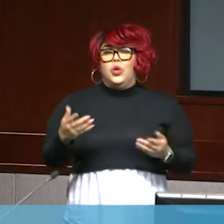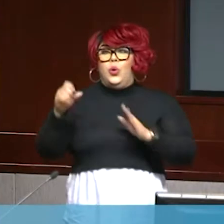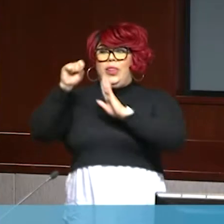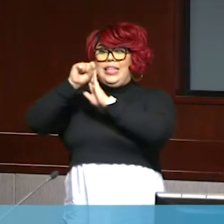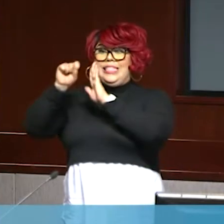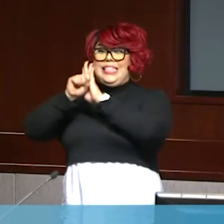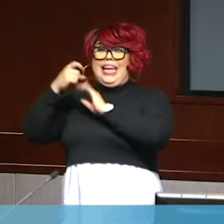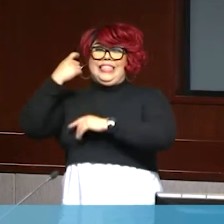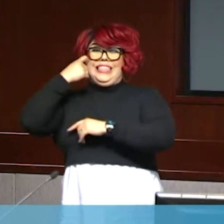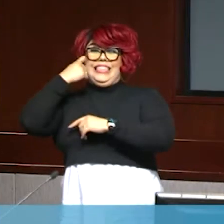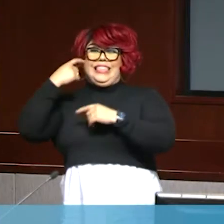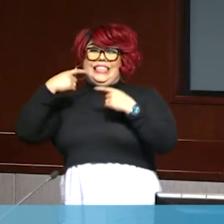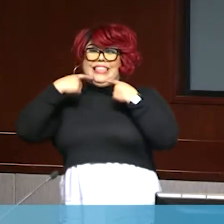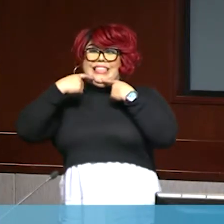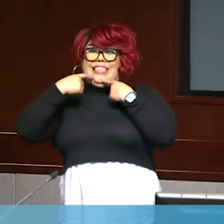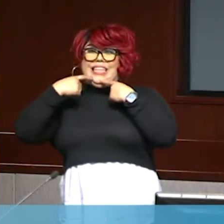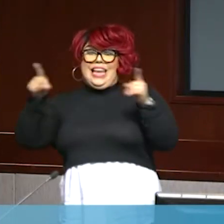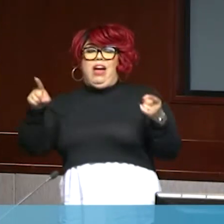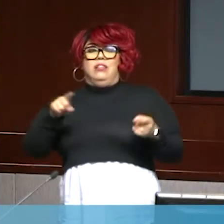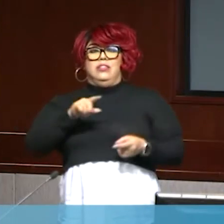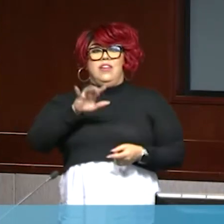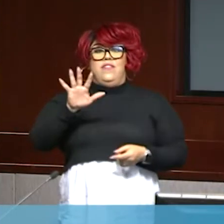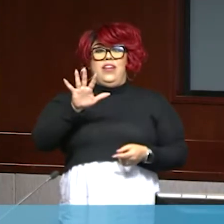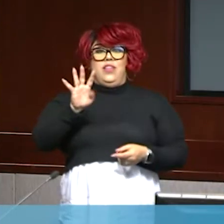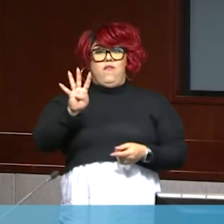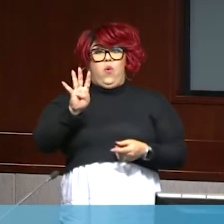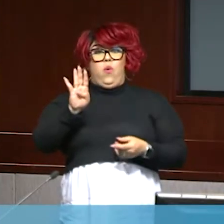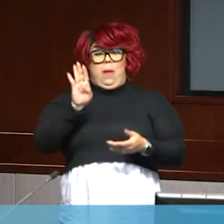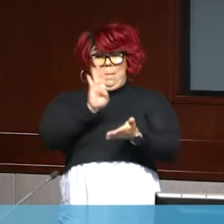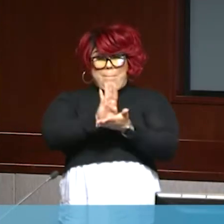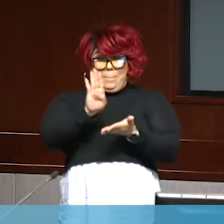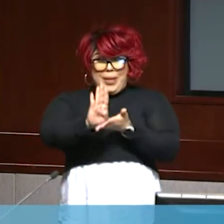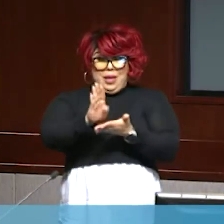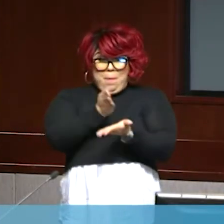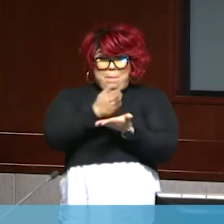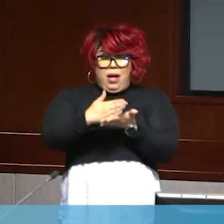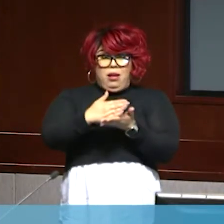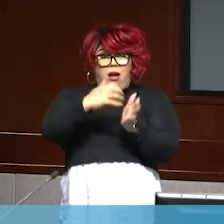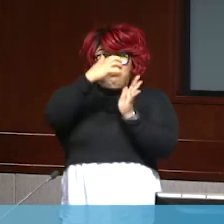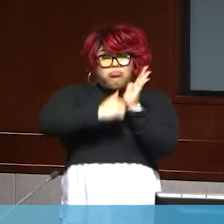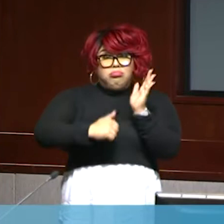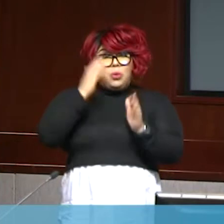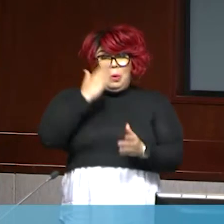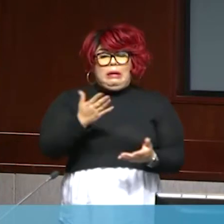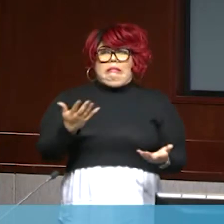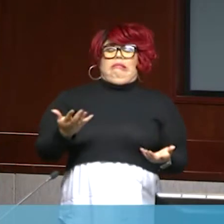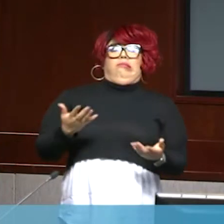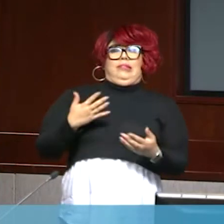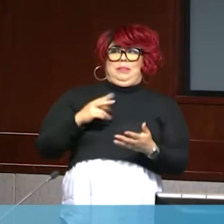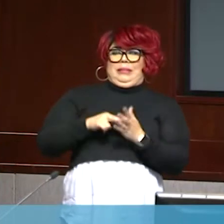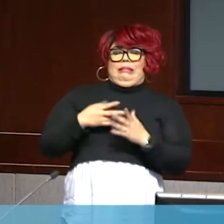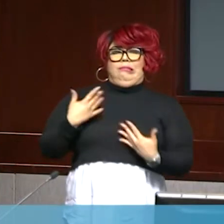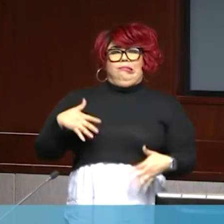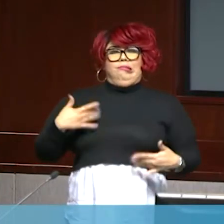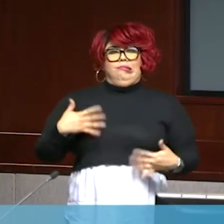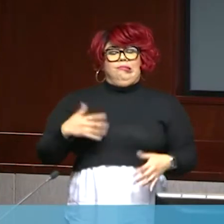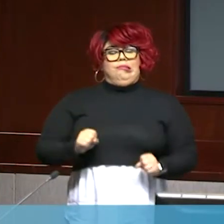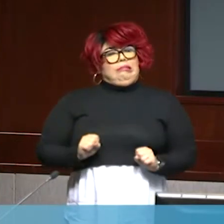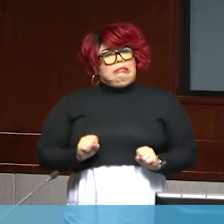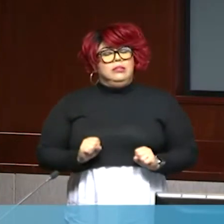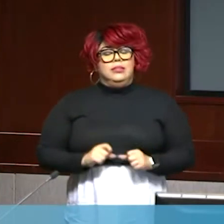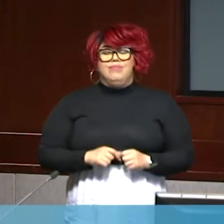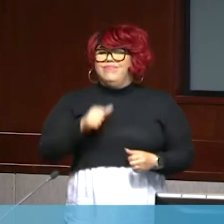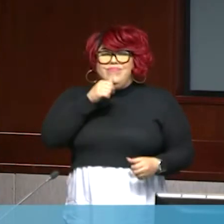announced a $54 billion budget deficit and cuts that they're planning to make, overall it's not good. So